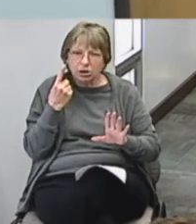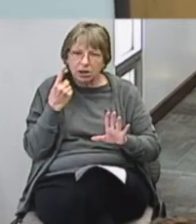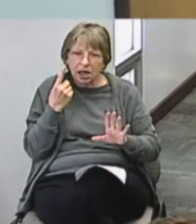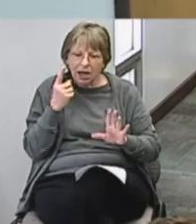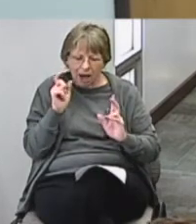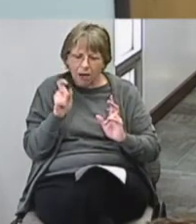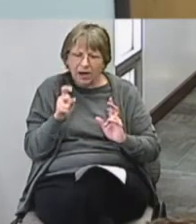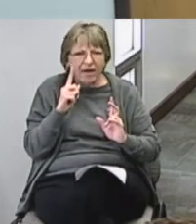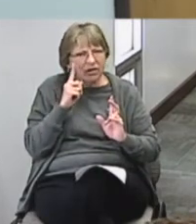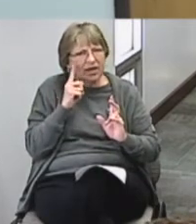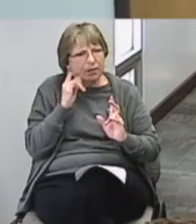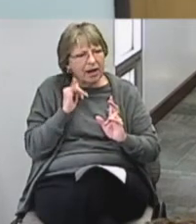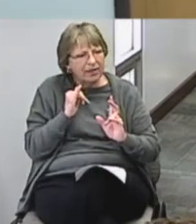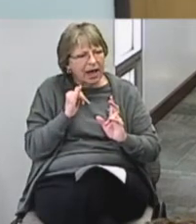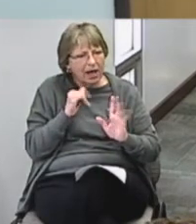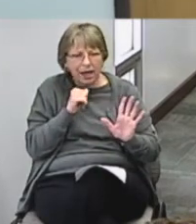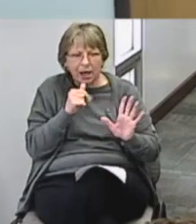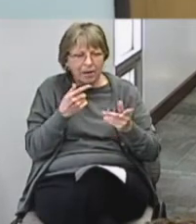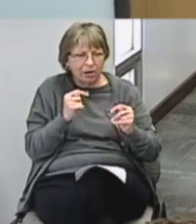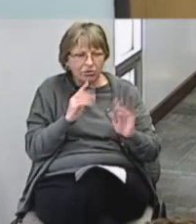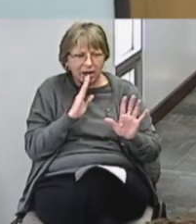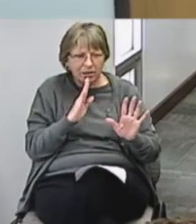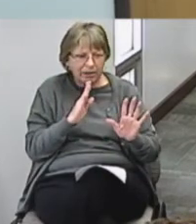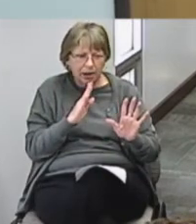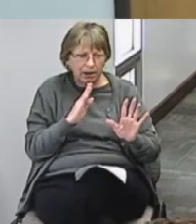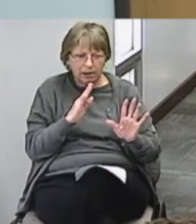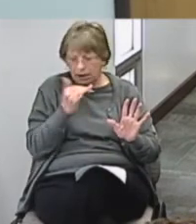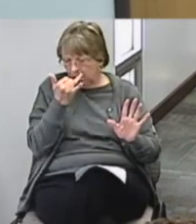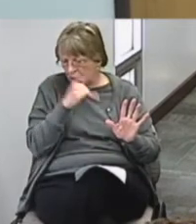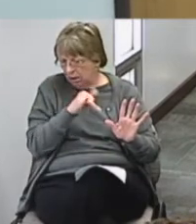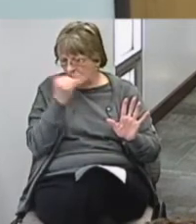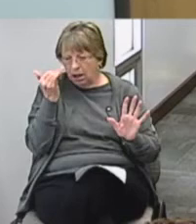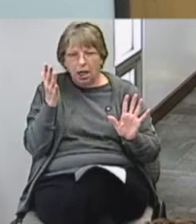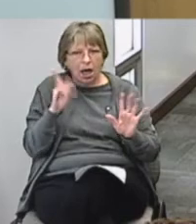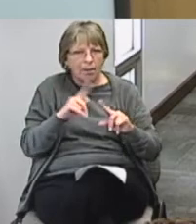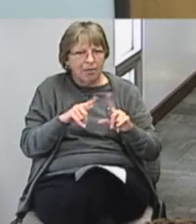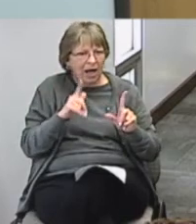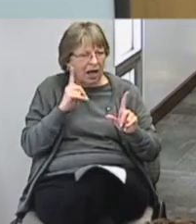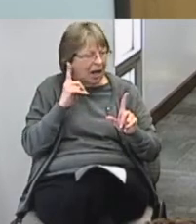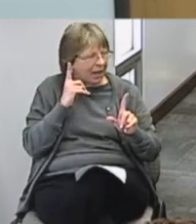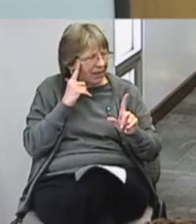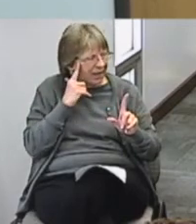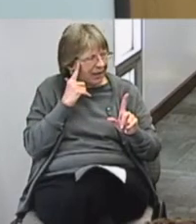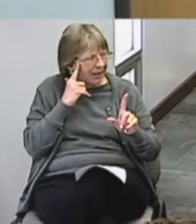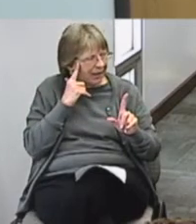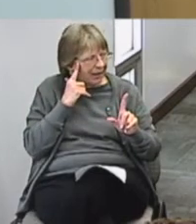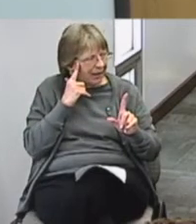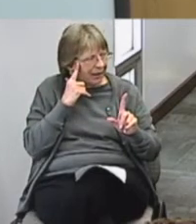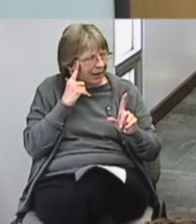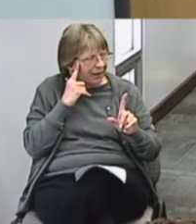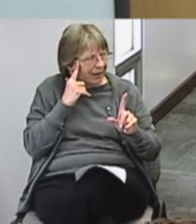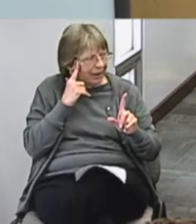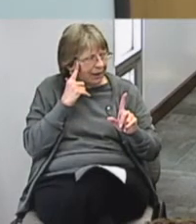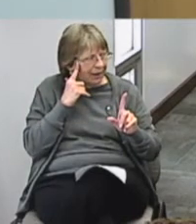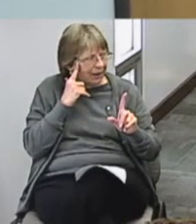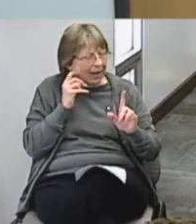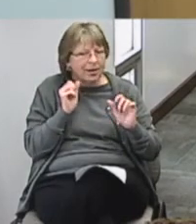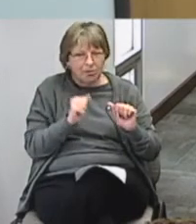consider. And and I'm not trying to be facetious or anything, but I think we need to consider sometimes a real person over somebody that's